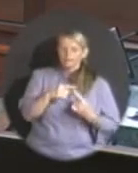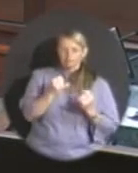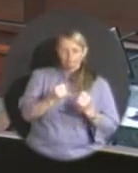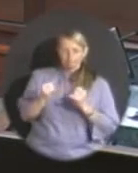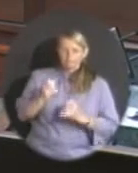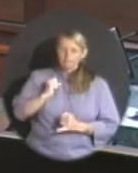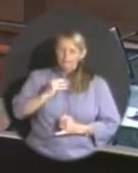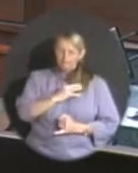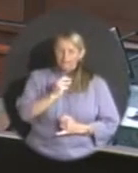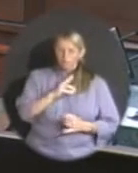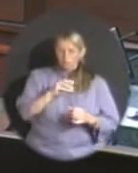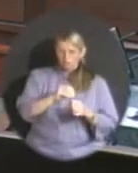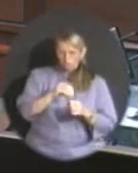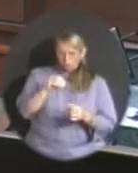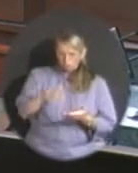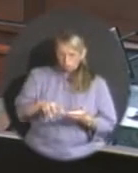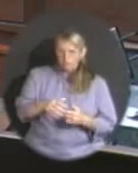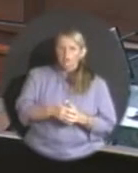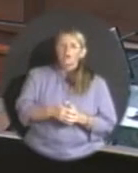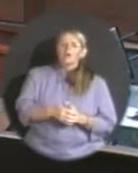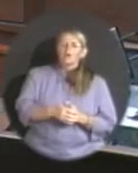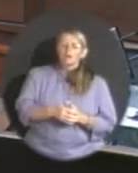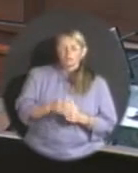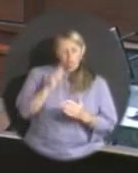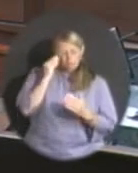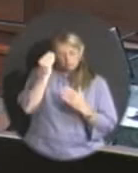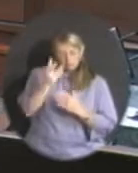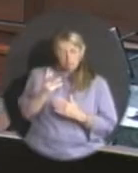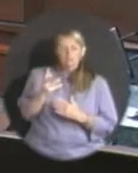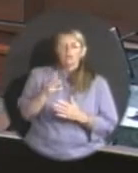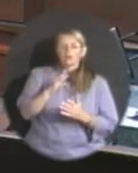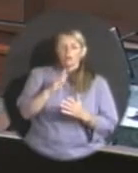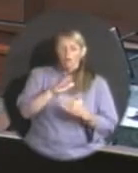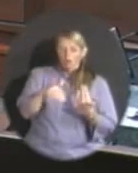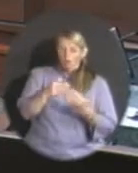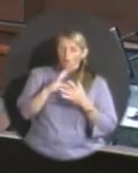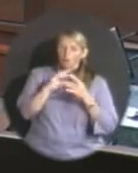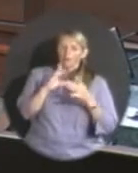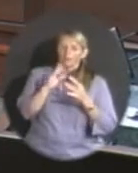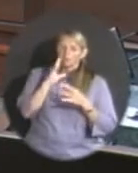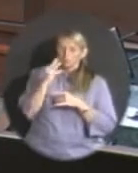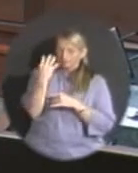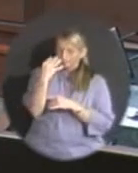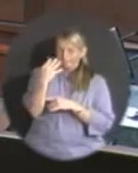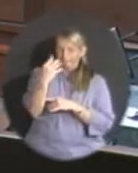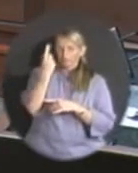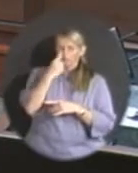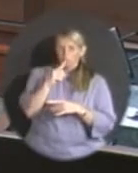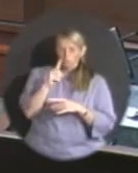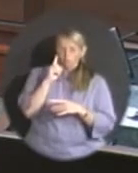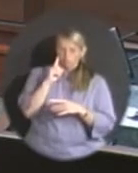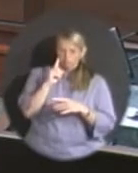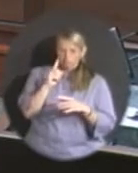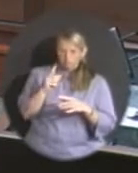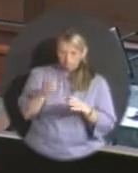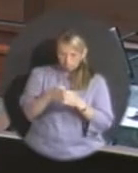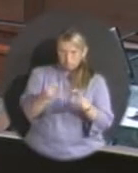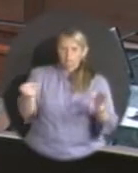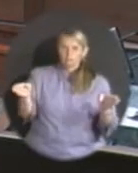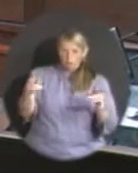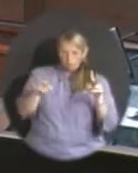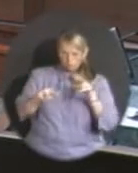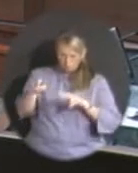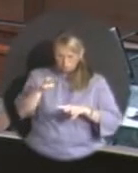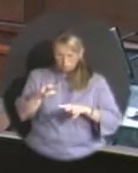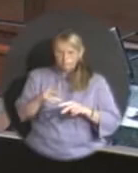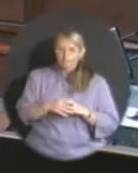Those speaking are advised that public comments are videotape recorded for broadcast on the district's educational access channel and audio tape recorded as a matter of public